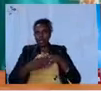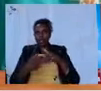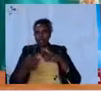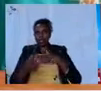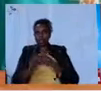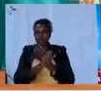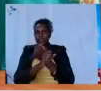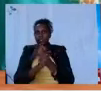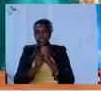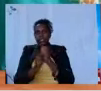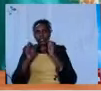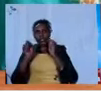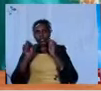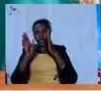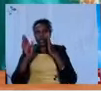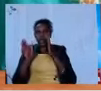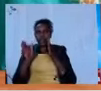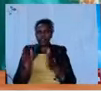rest. I in my